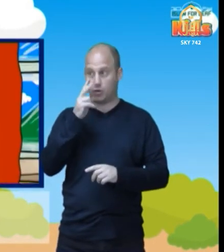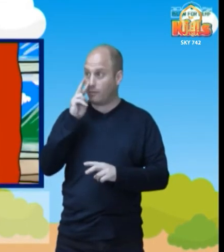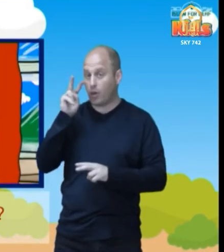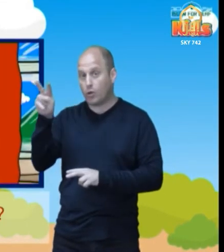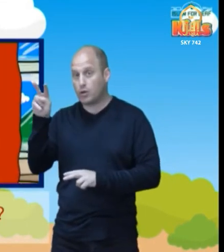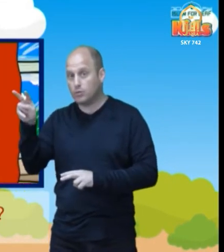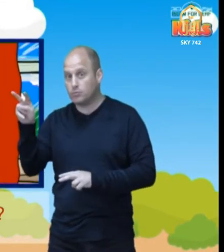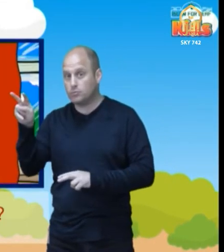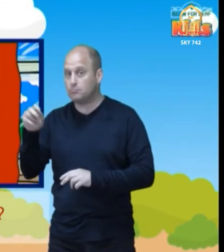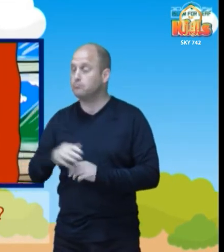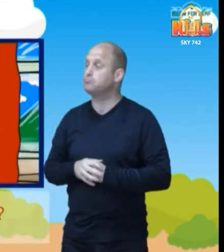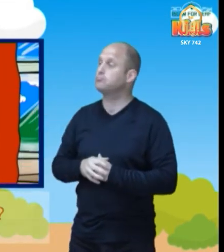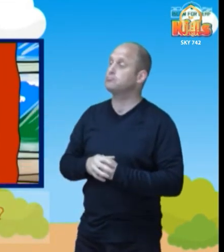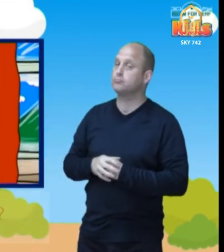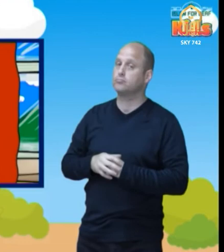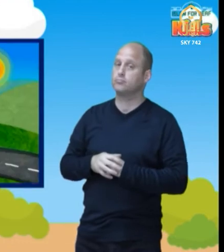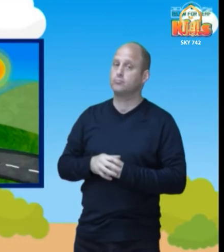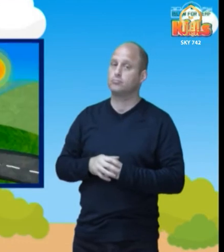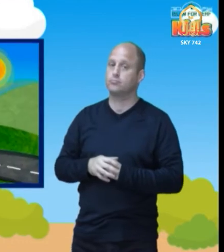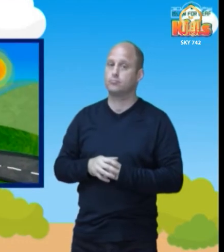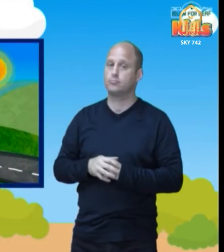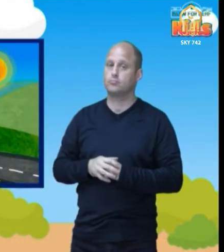is. Shall we take a look?